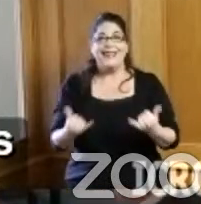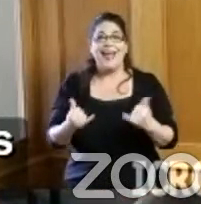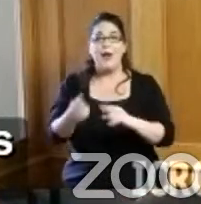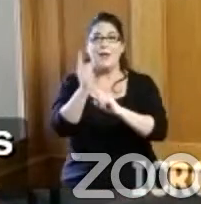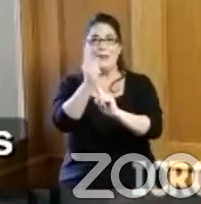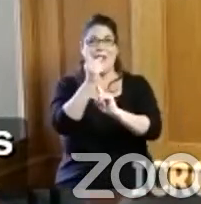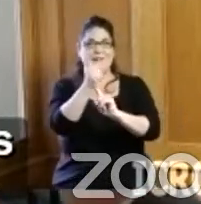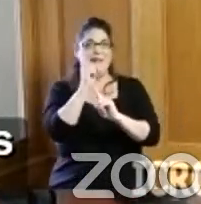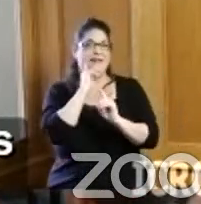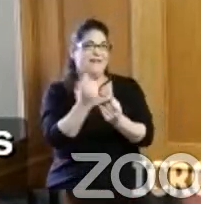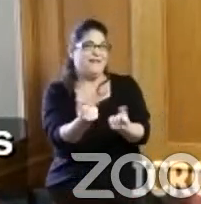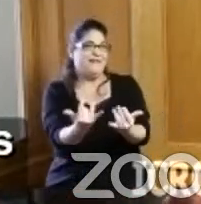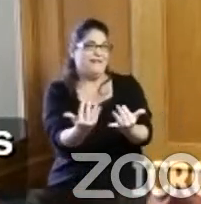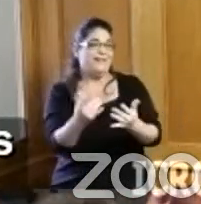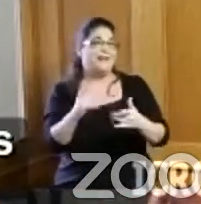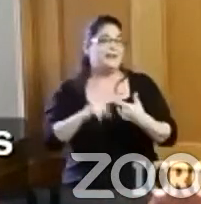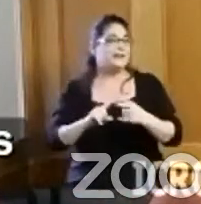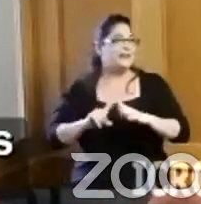1 minute.